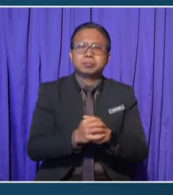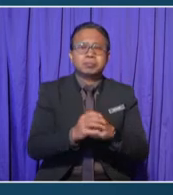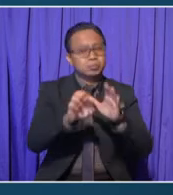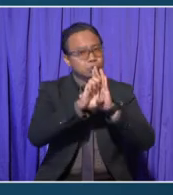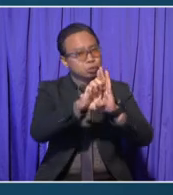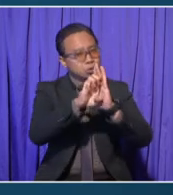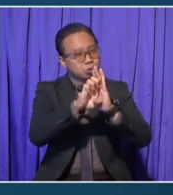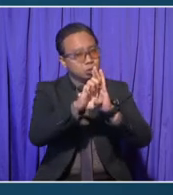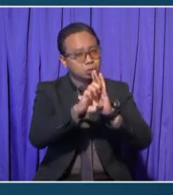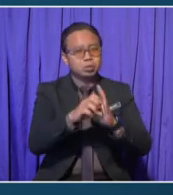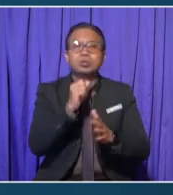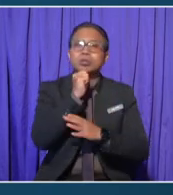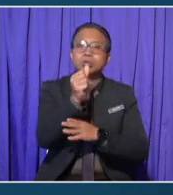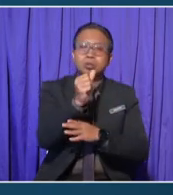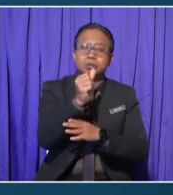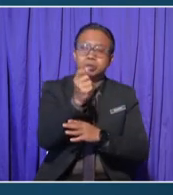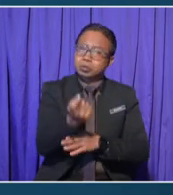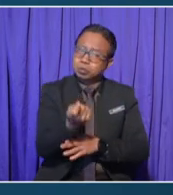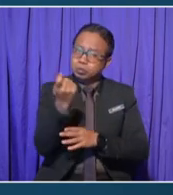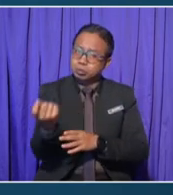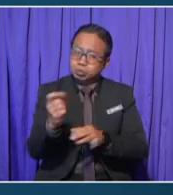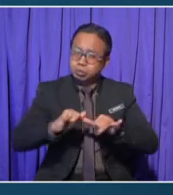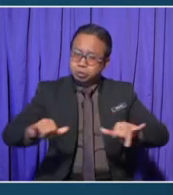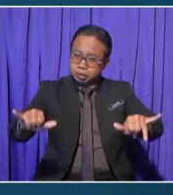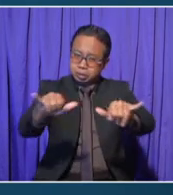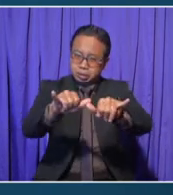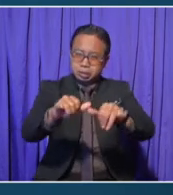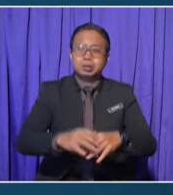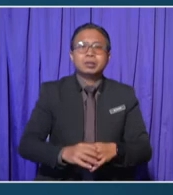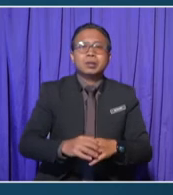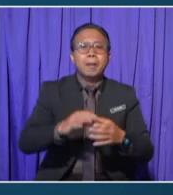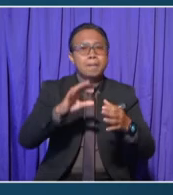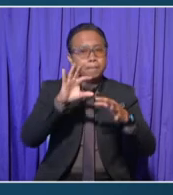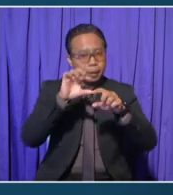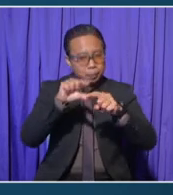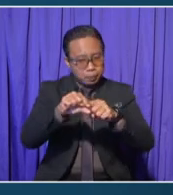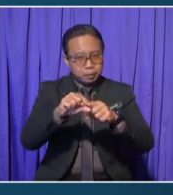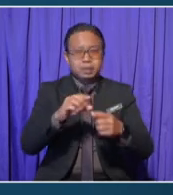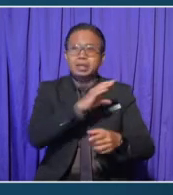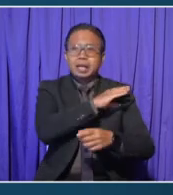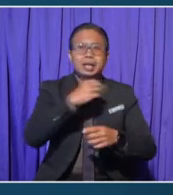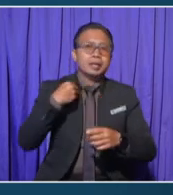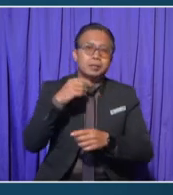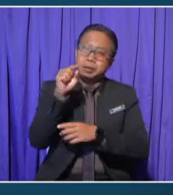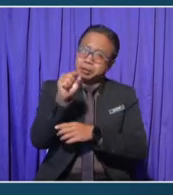Examples of non-standard tools are paper clip and buttons.